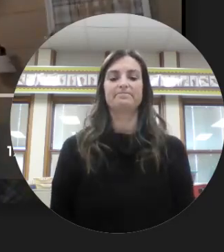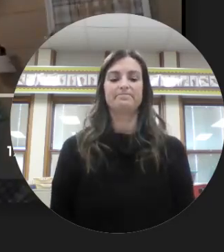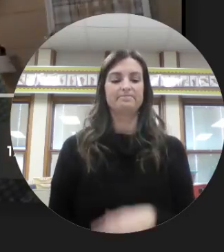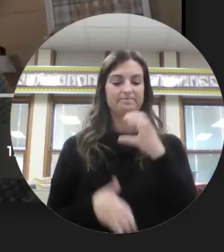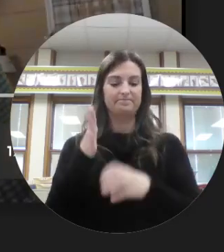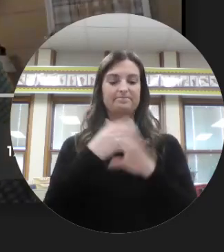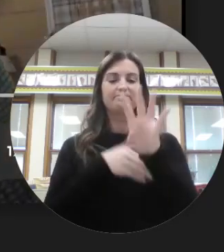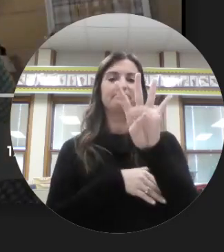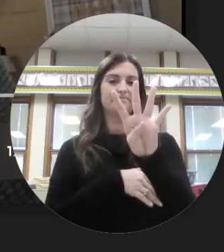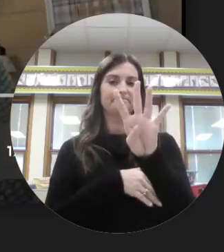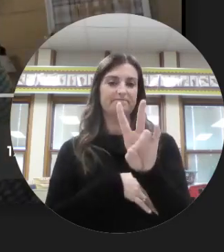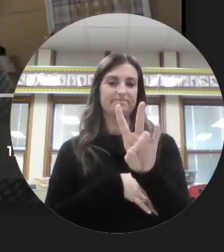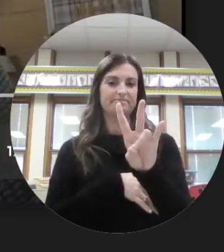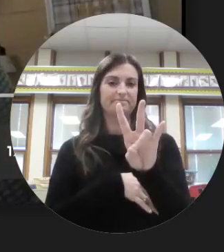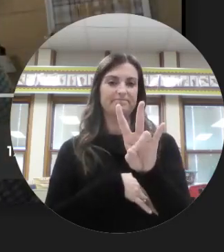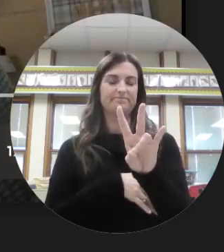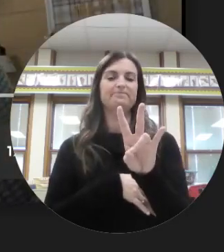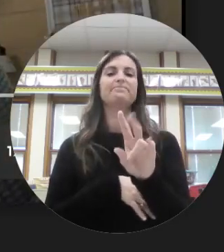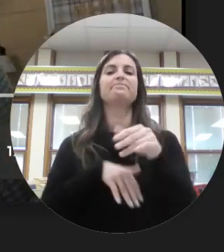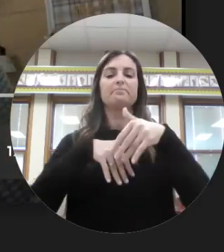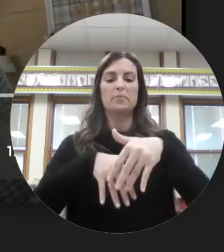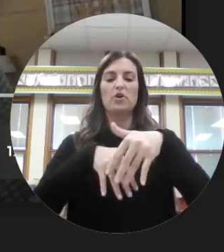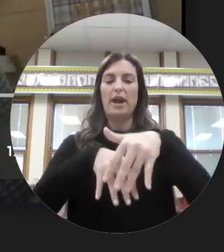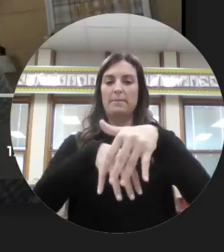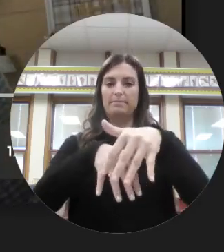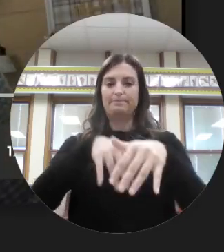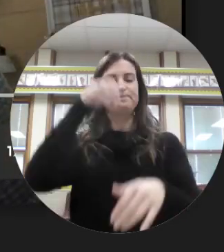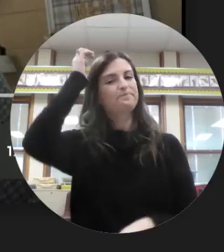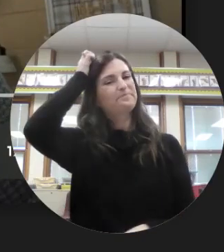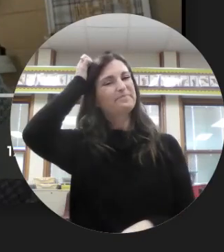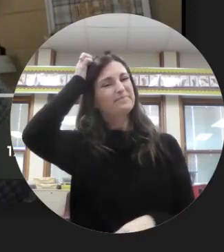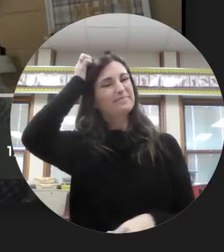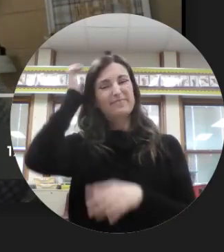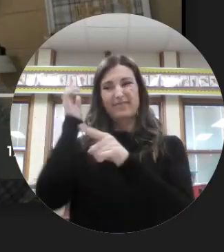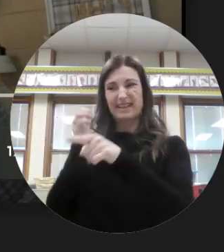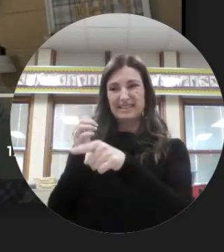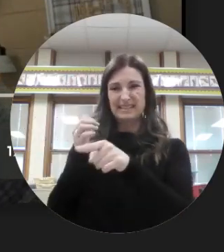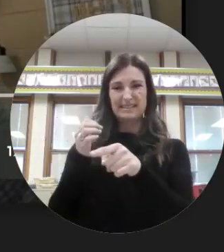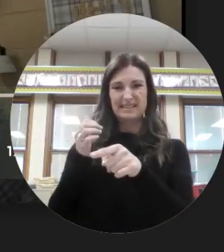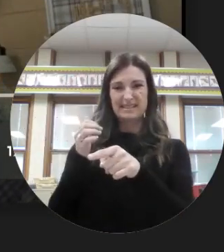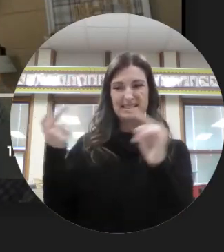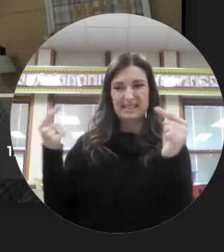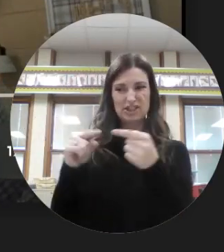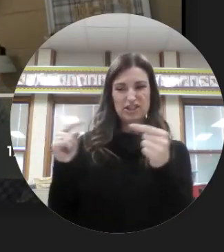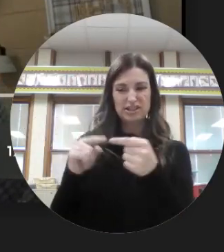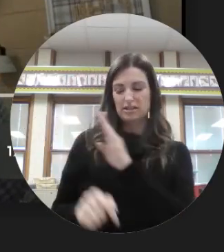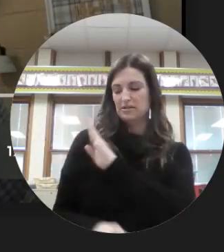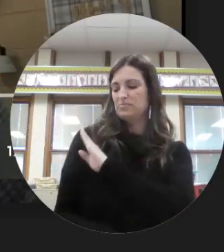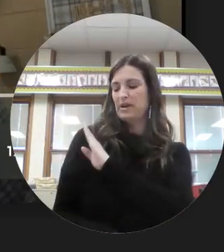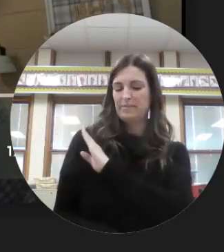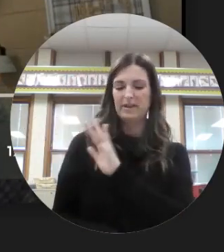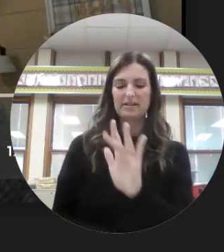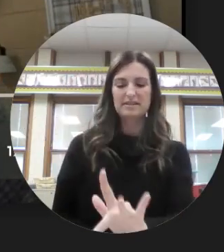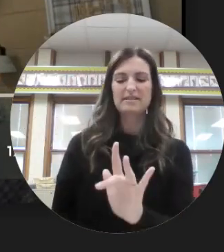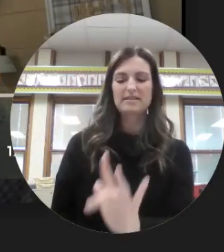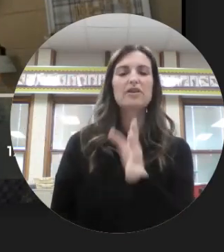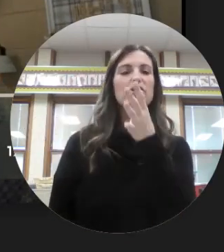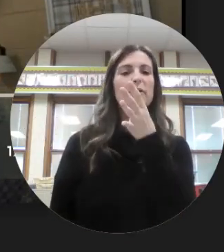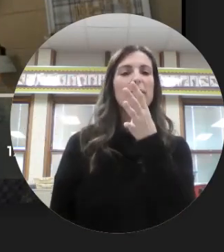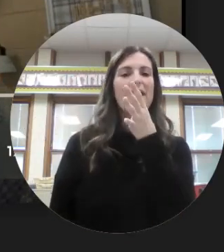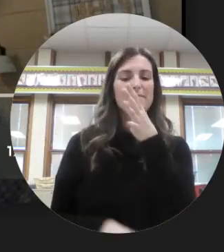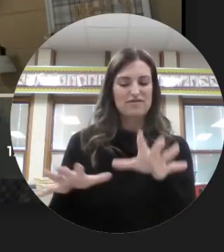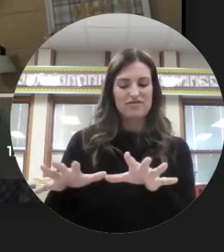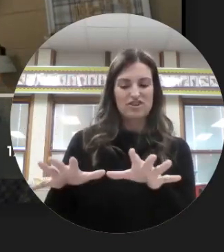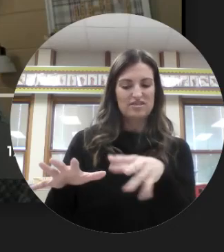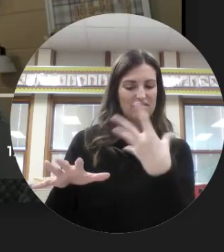Chapter 47, The Parade. "Does it hurt?" Bright Bill touched the smooth surface where his mother's foot used to